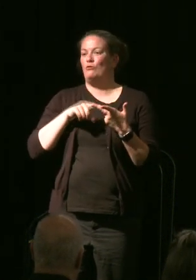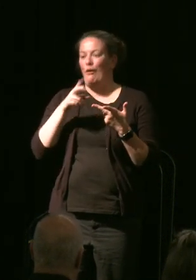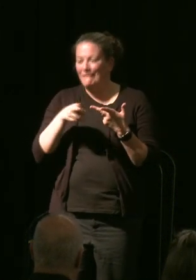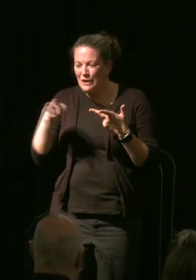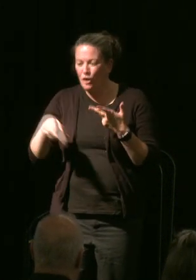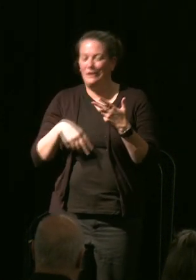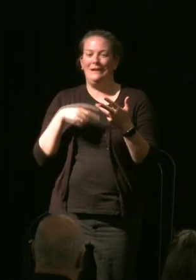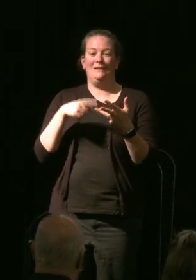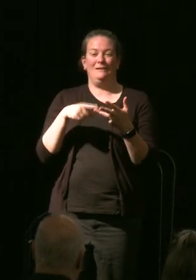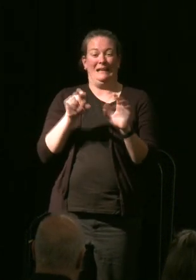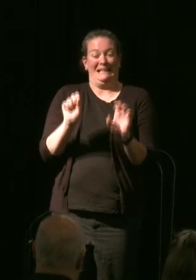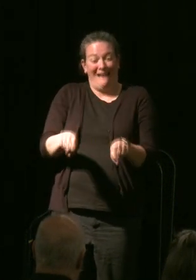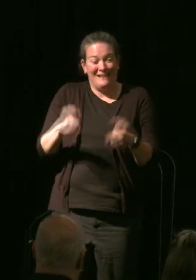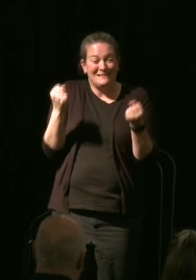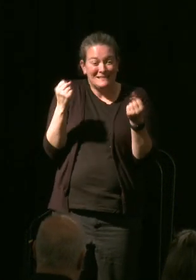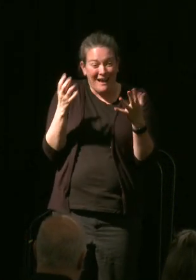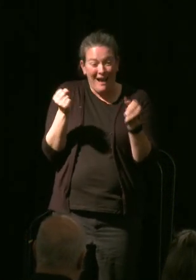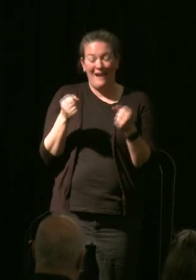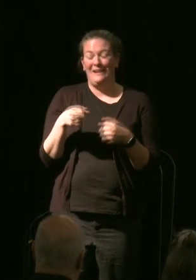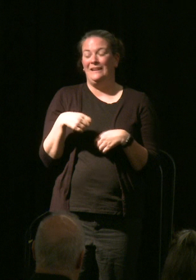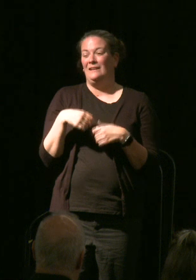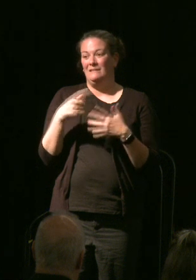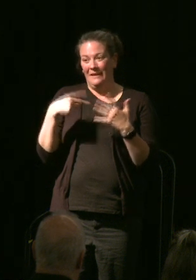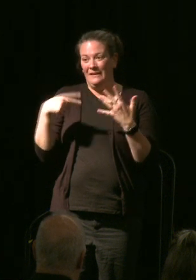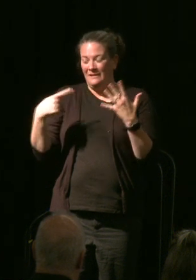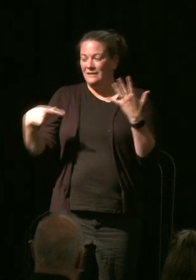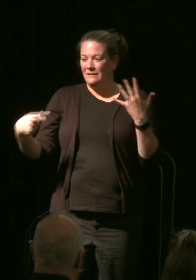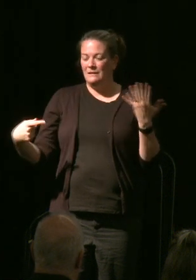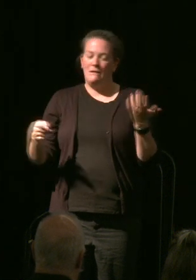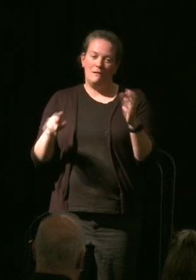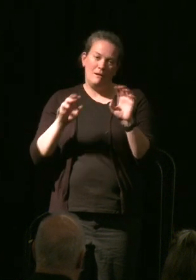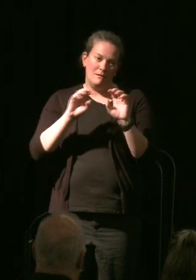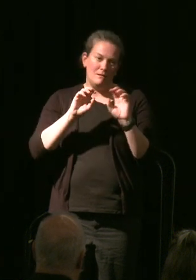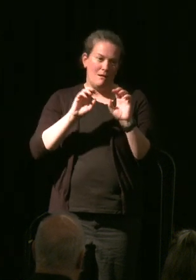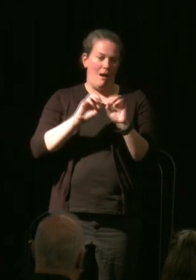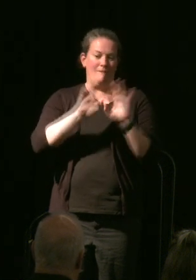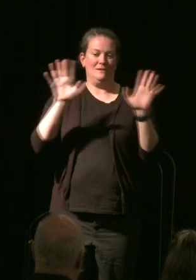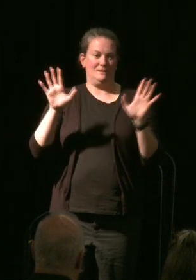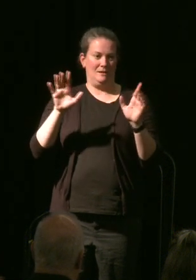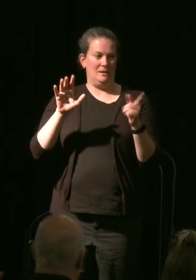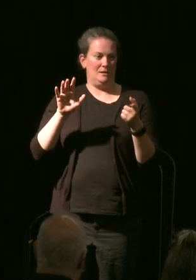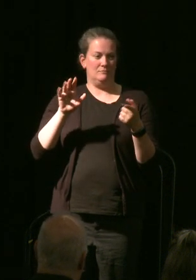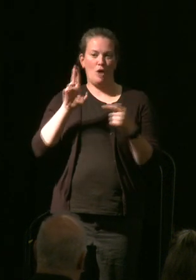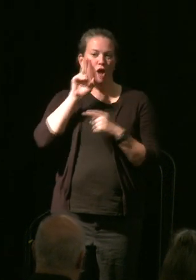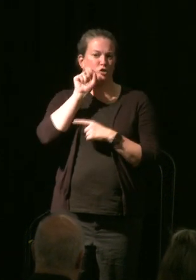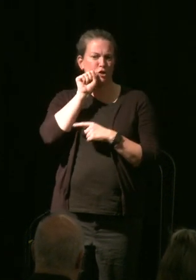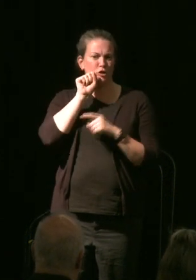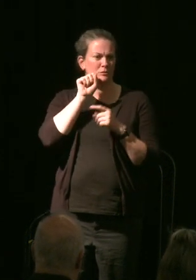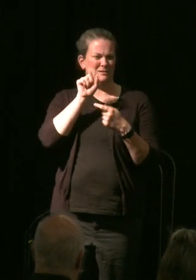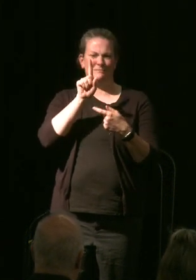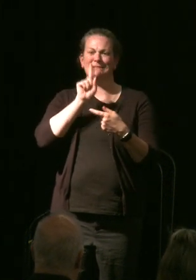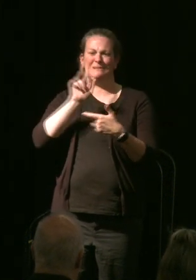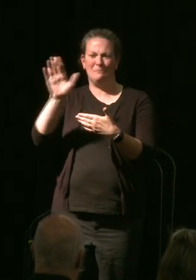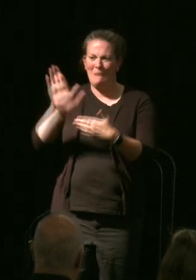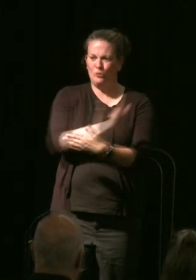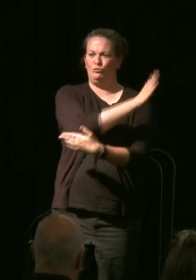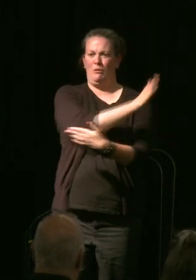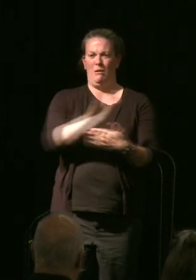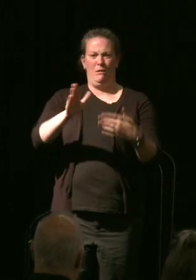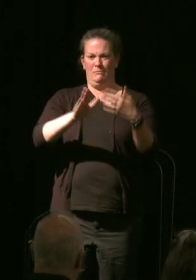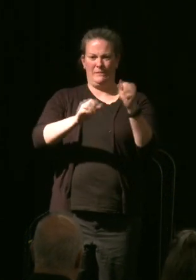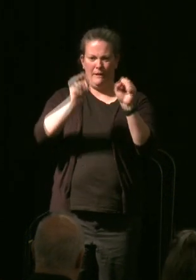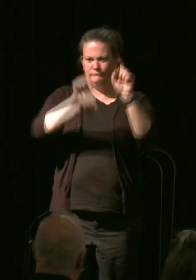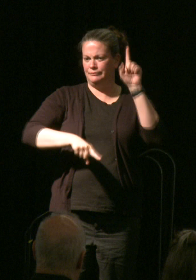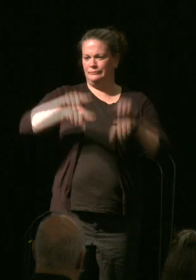knows sign. There's obviously a large spectrum for those of us who are living with Usher syndrome. And the number